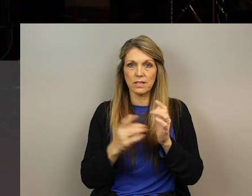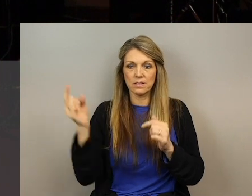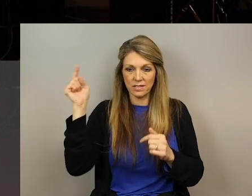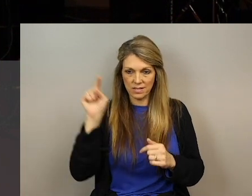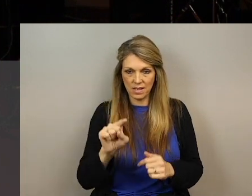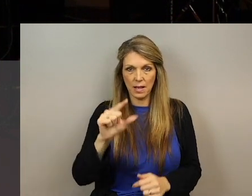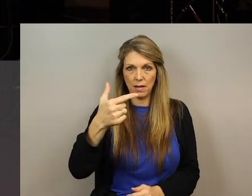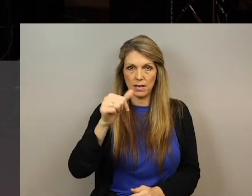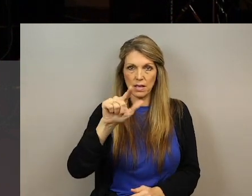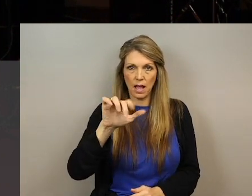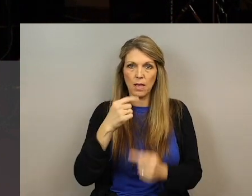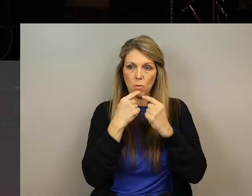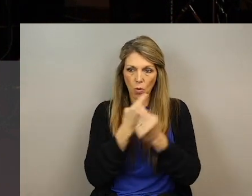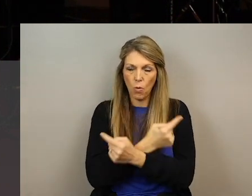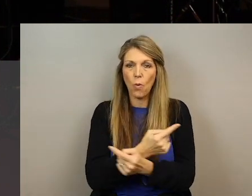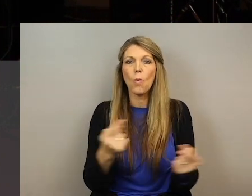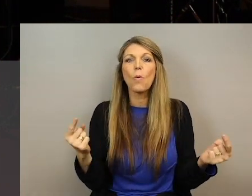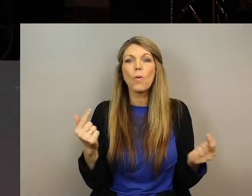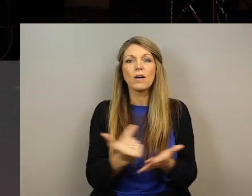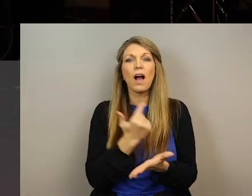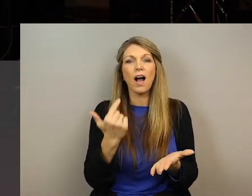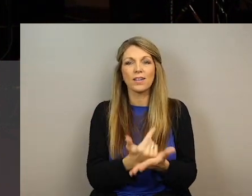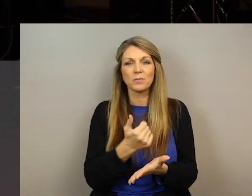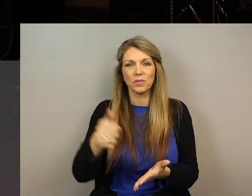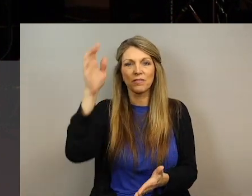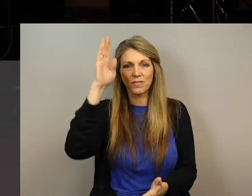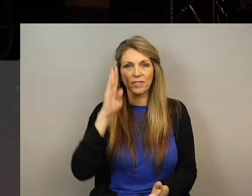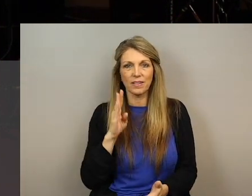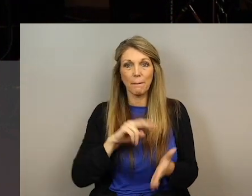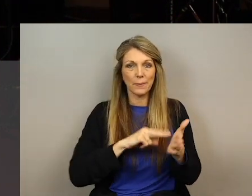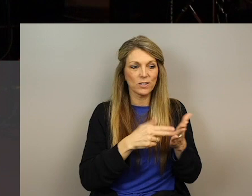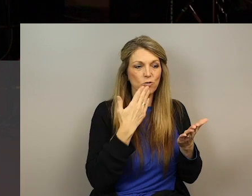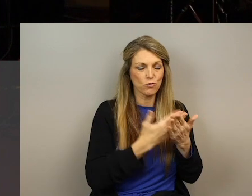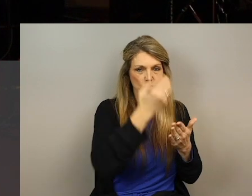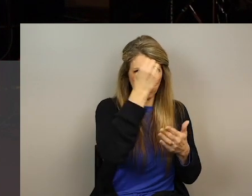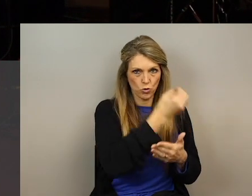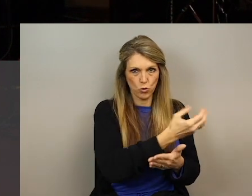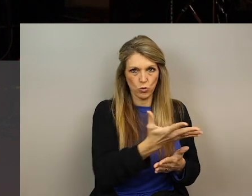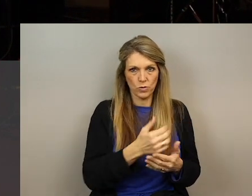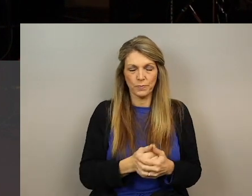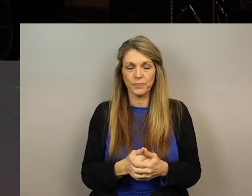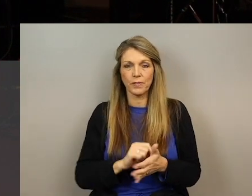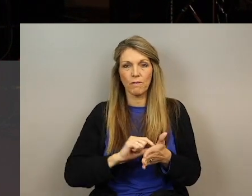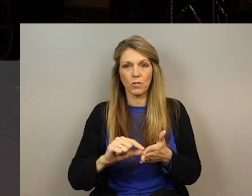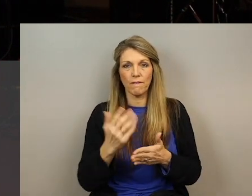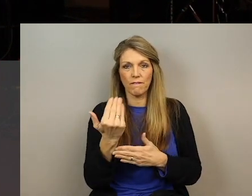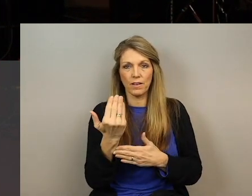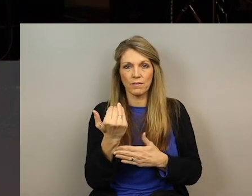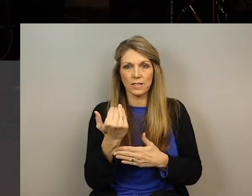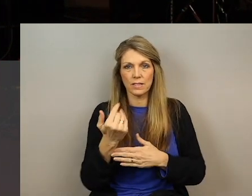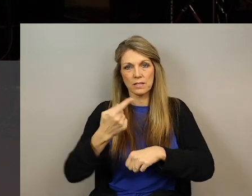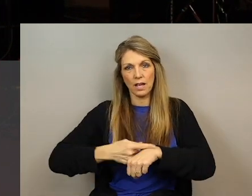into Galilee proclaiming the gospel of God, gospel meaning good news. And he says, verse 15,